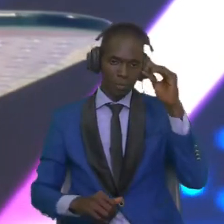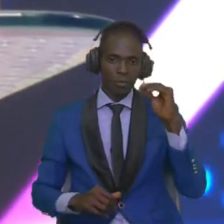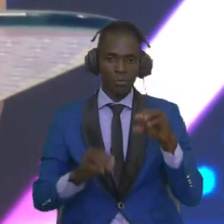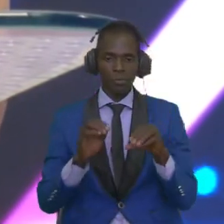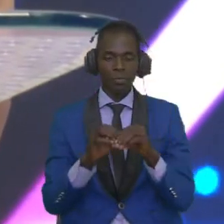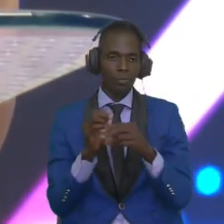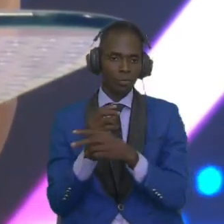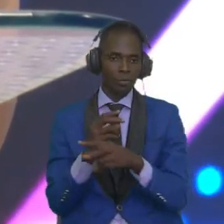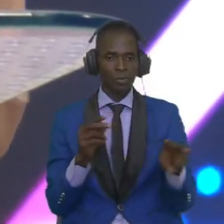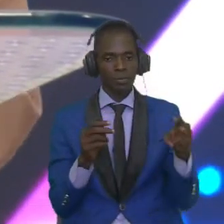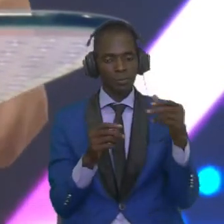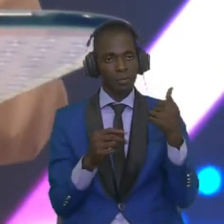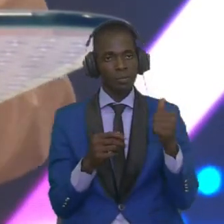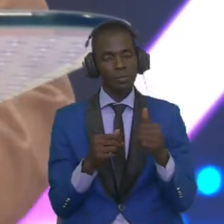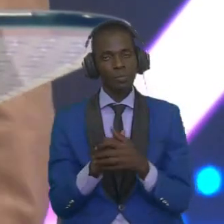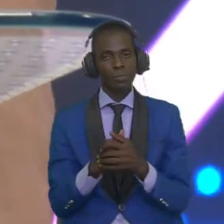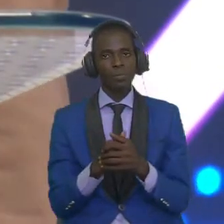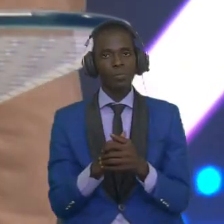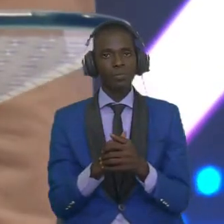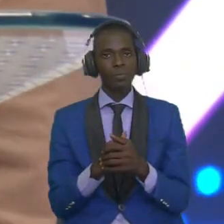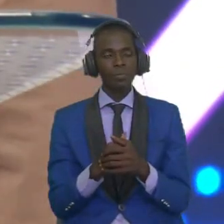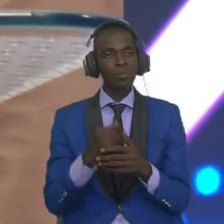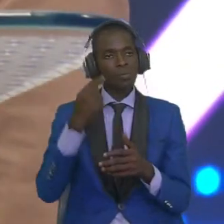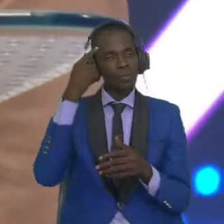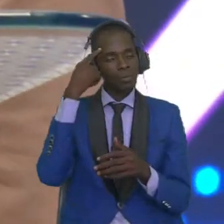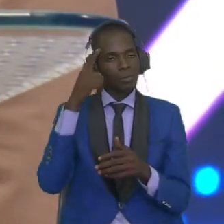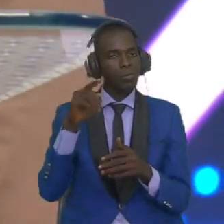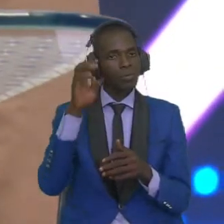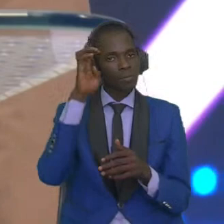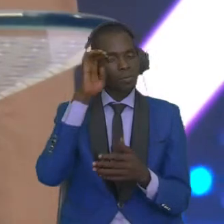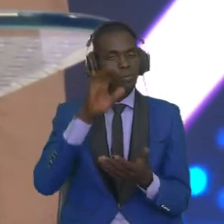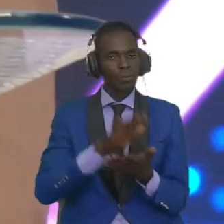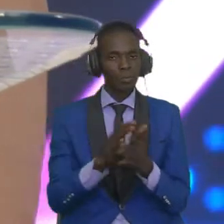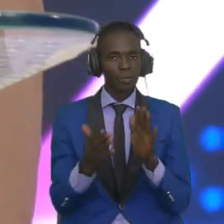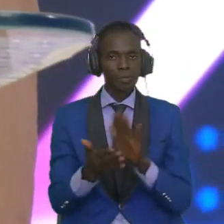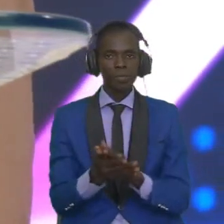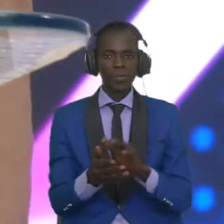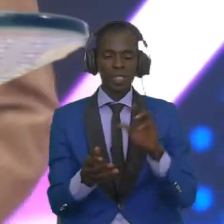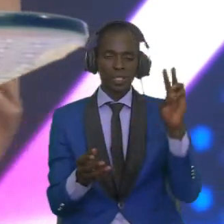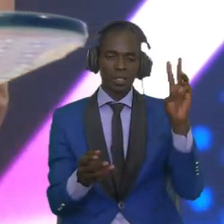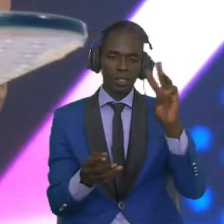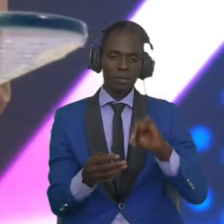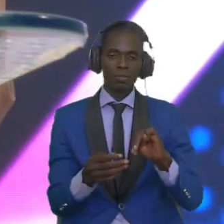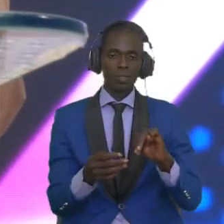verse 10, it tells us, "For it became